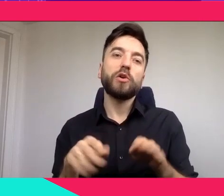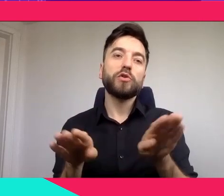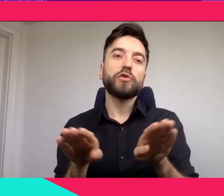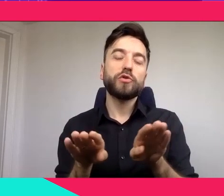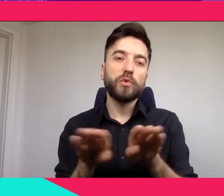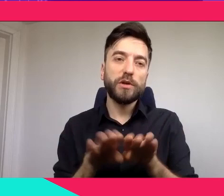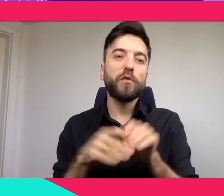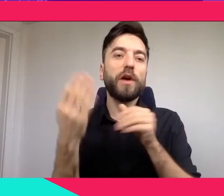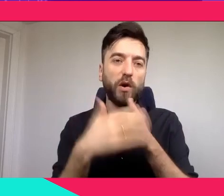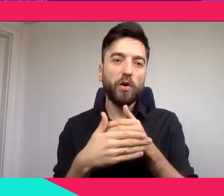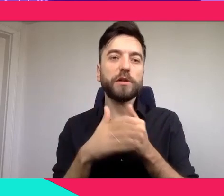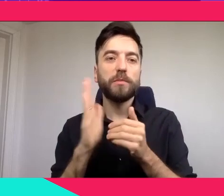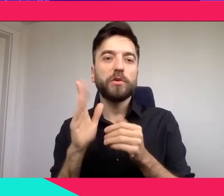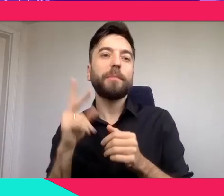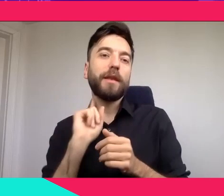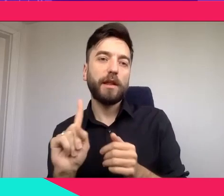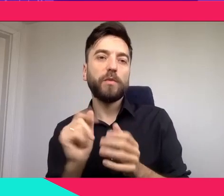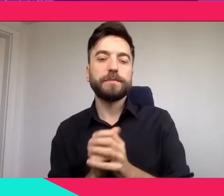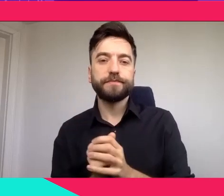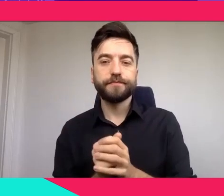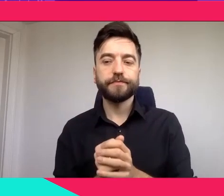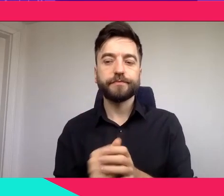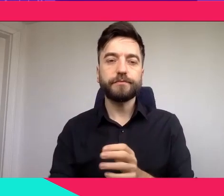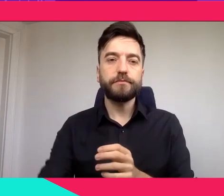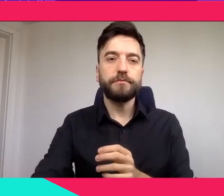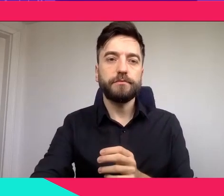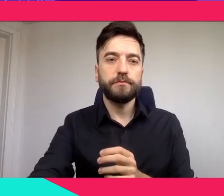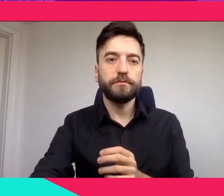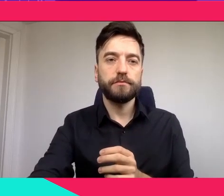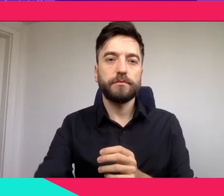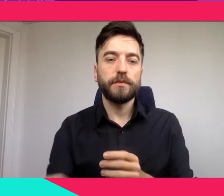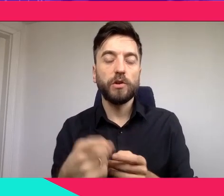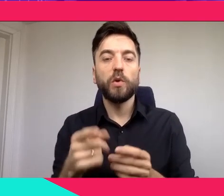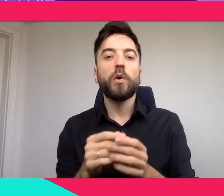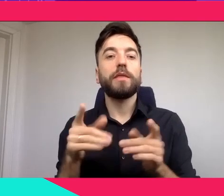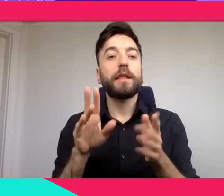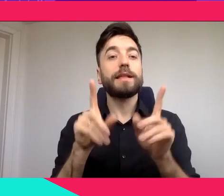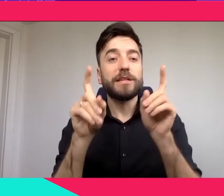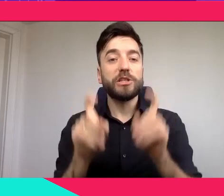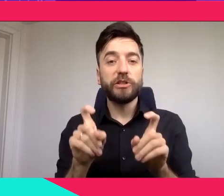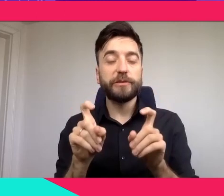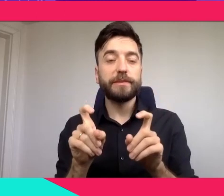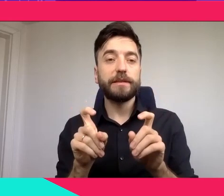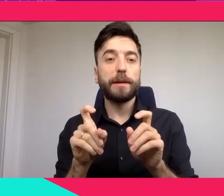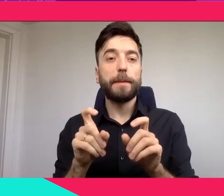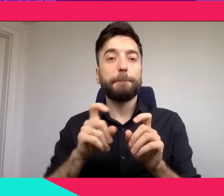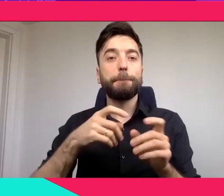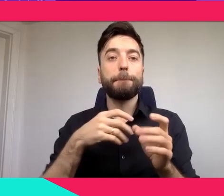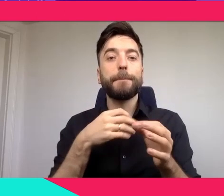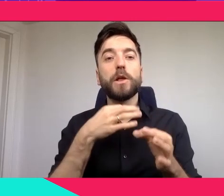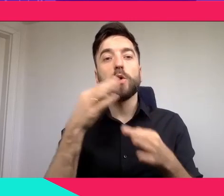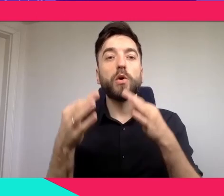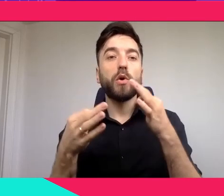with a session where we sat everyone down and then played an audio file